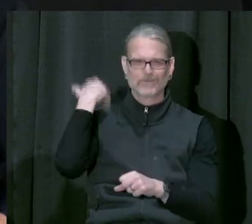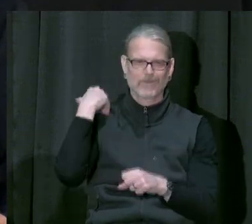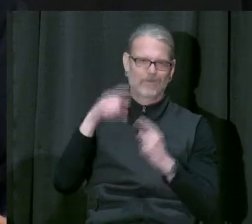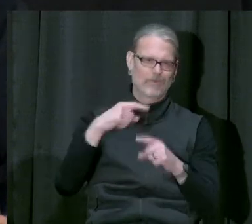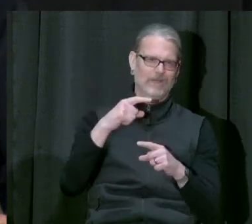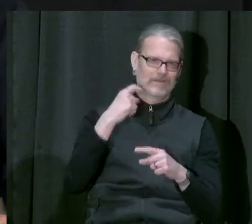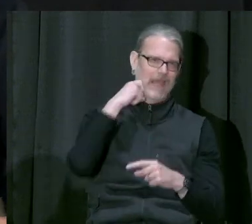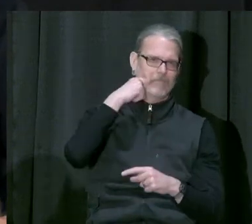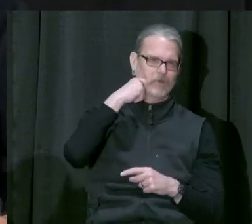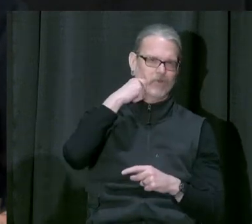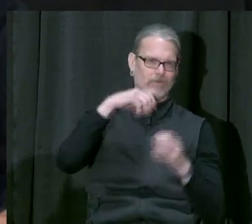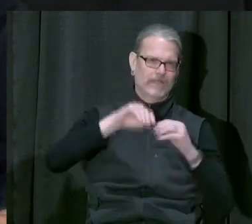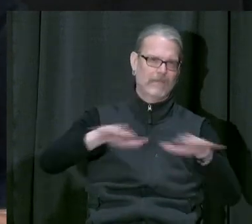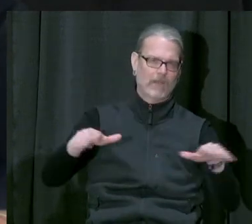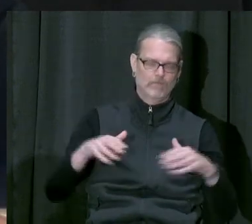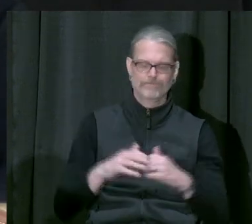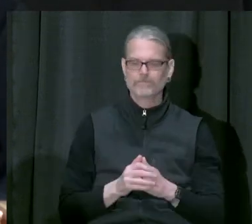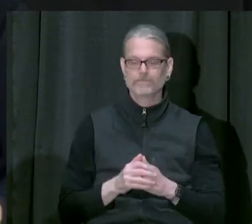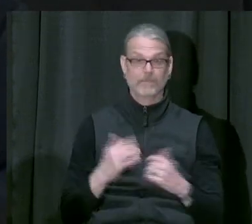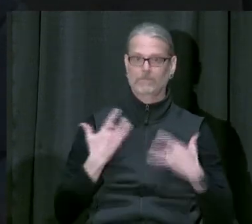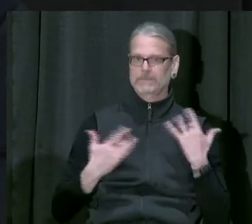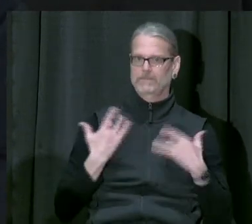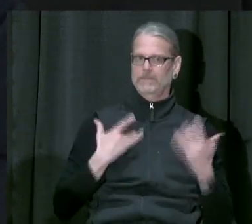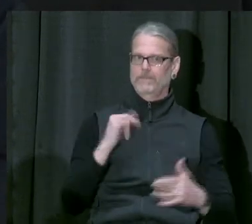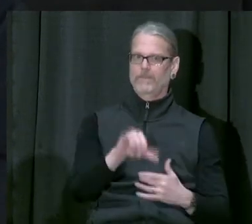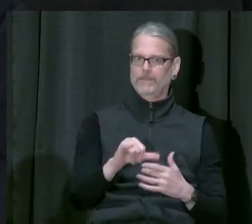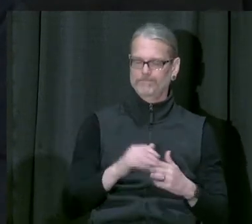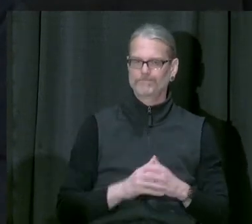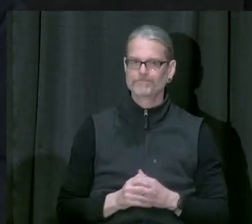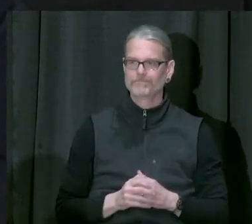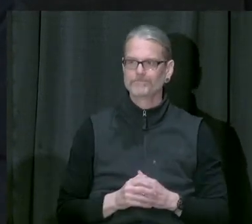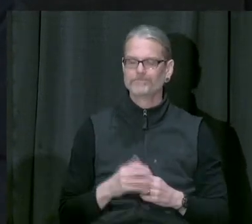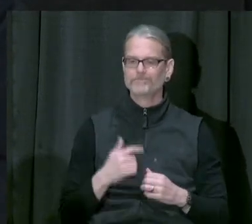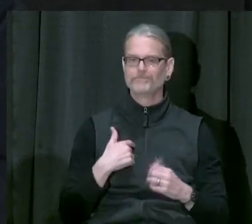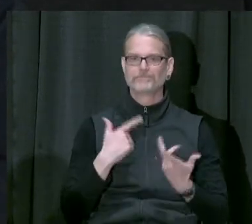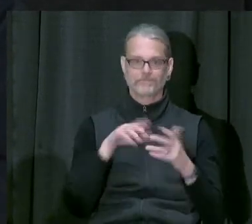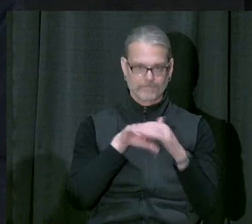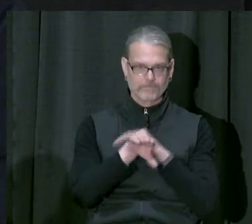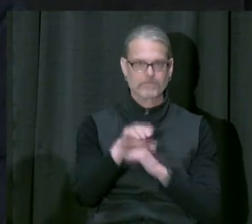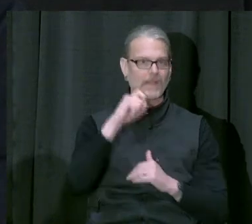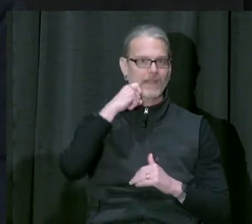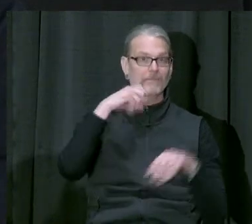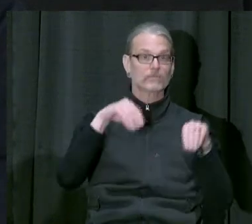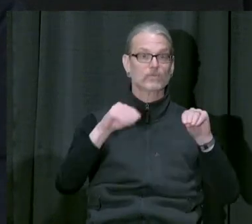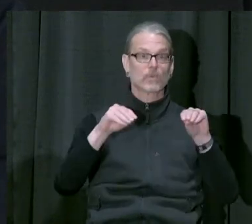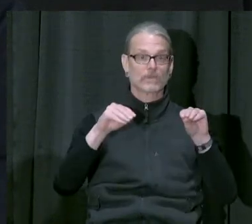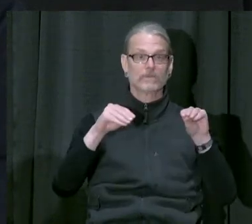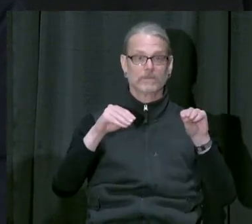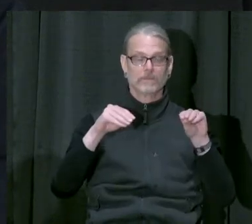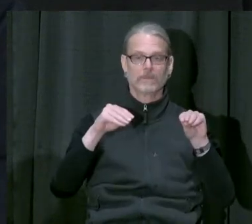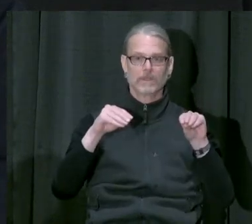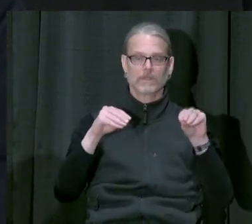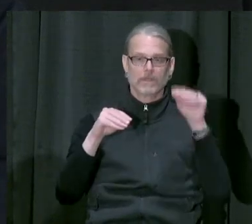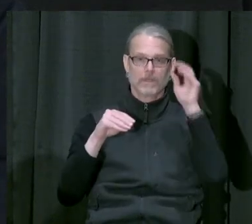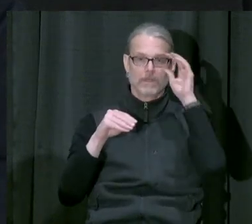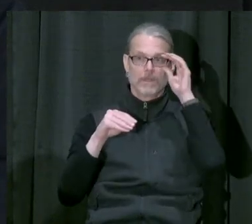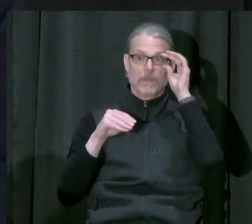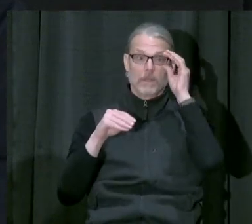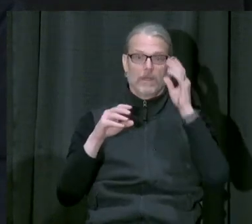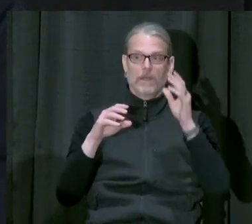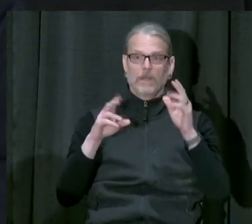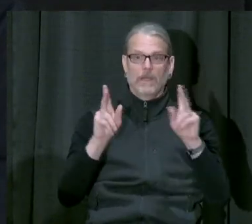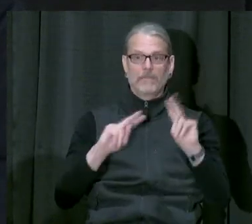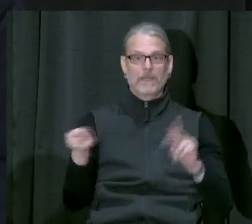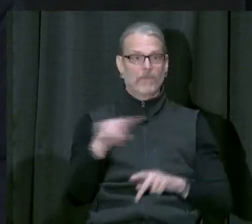And sure. I was pretty excited about that, and I'd go into an Apple store and nobody knew about